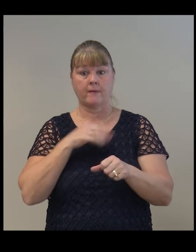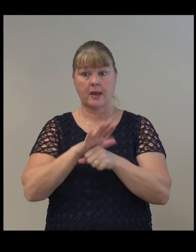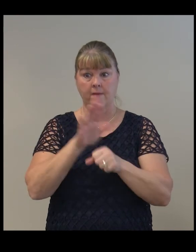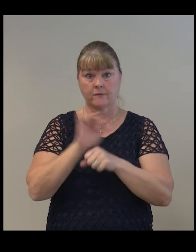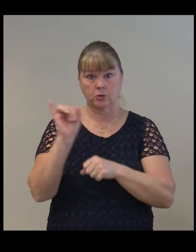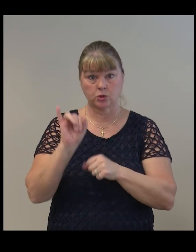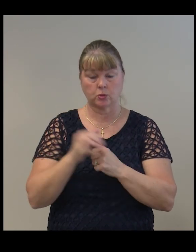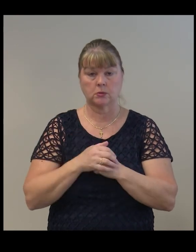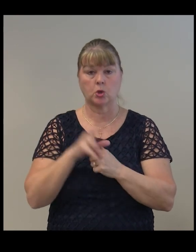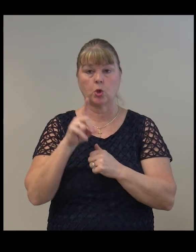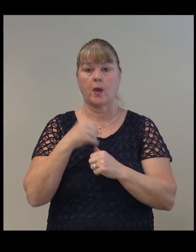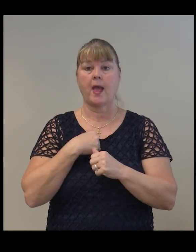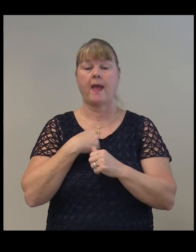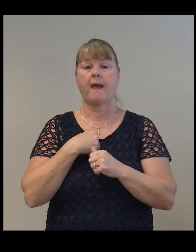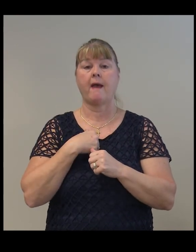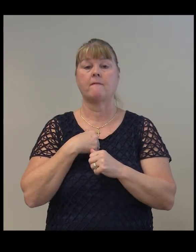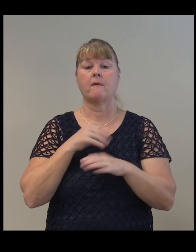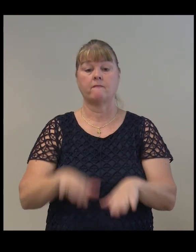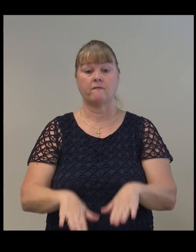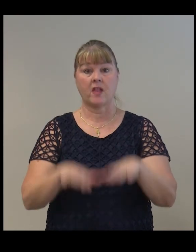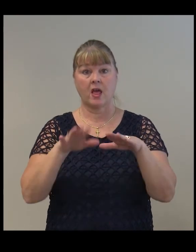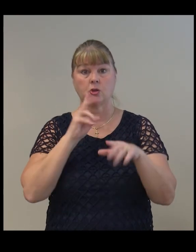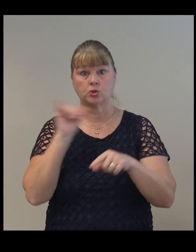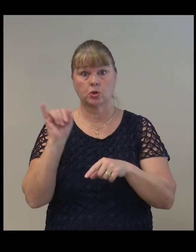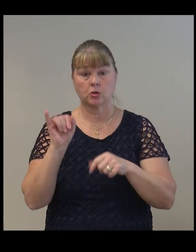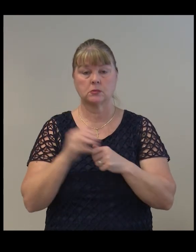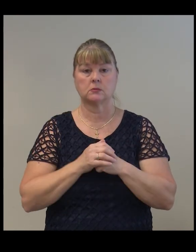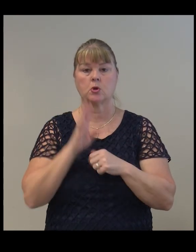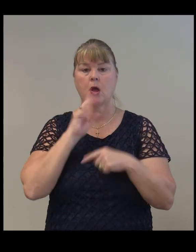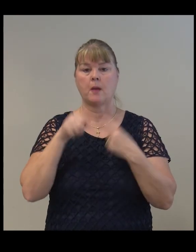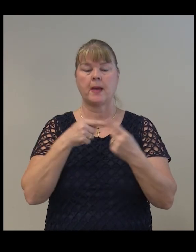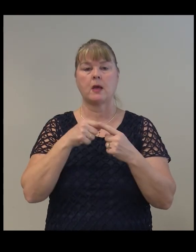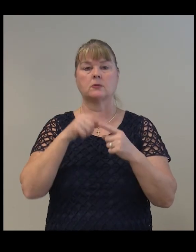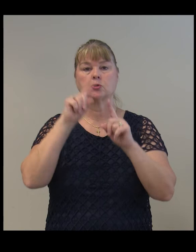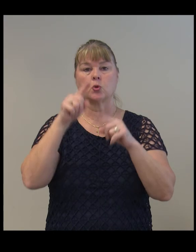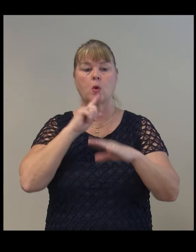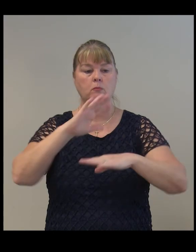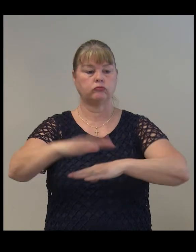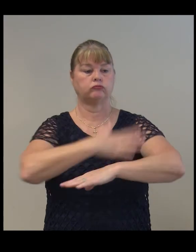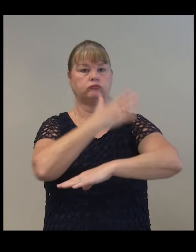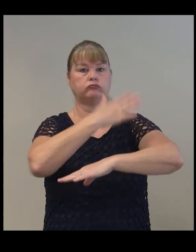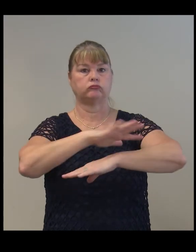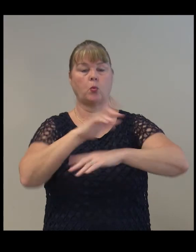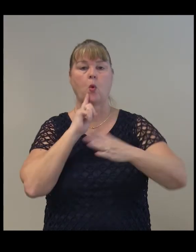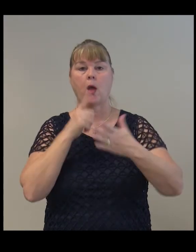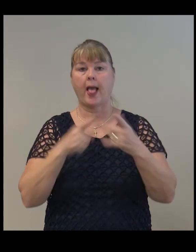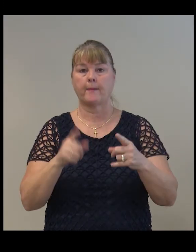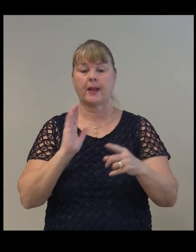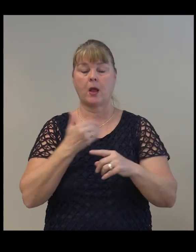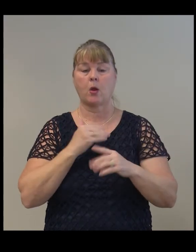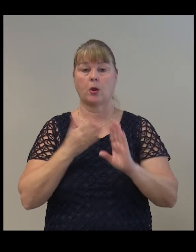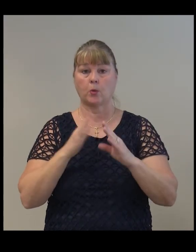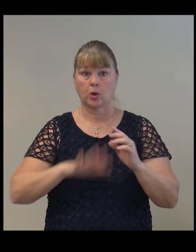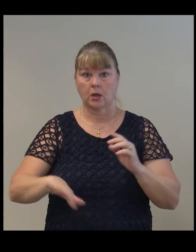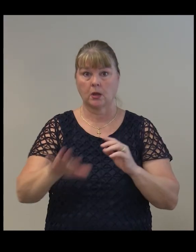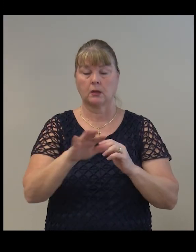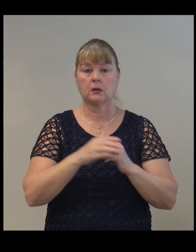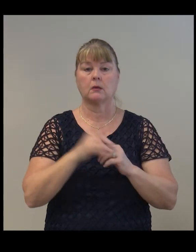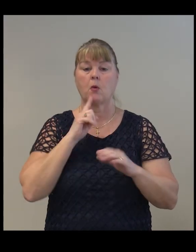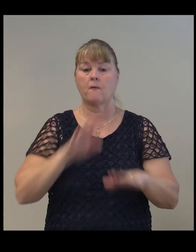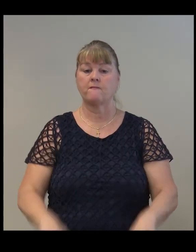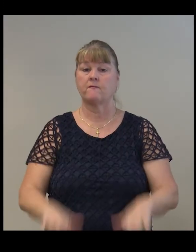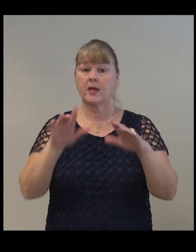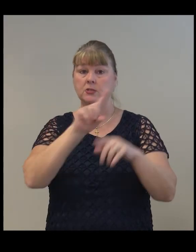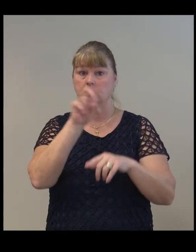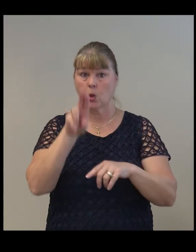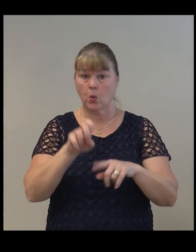have enough insurance? Do I have flood insurance? We talked about storm surge and what might happen in our community. We know